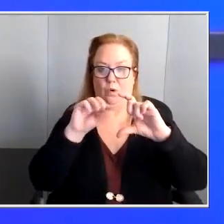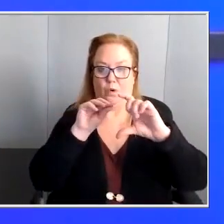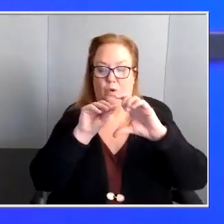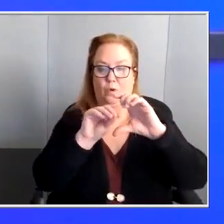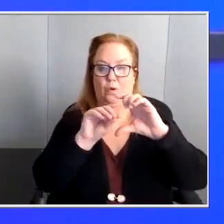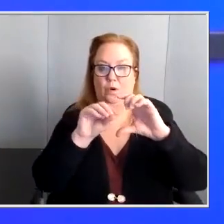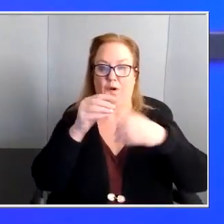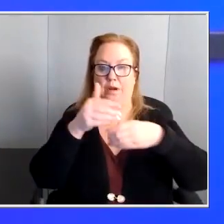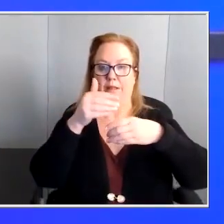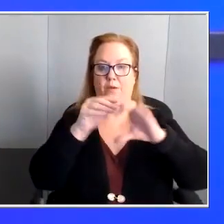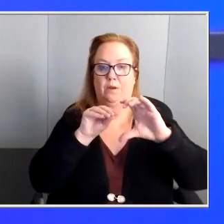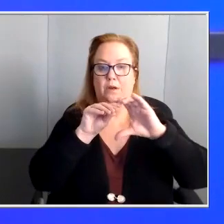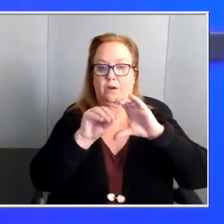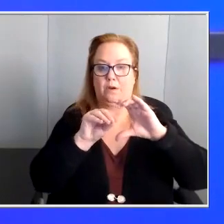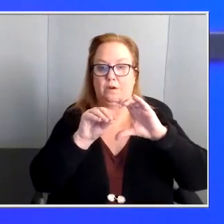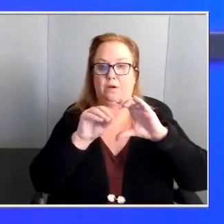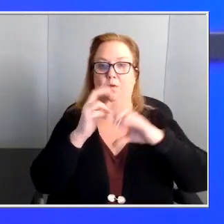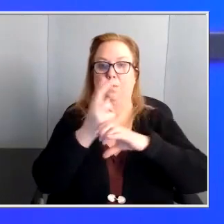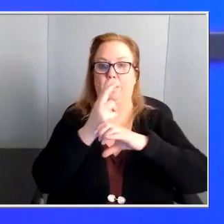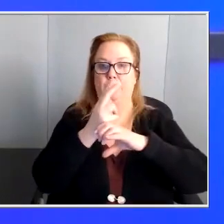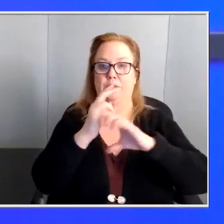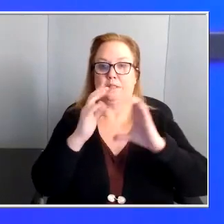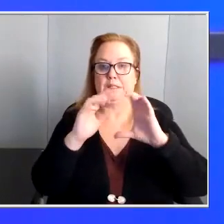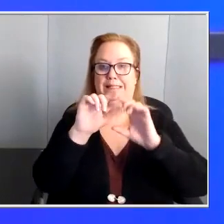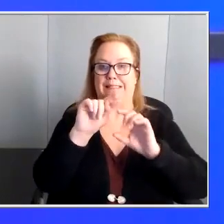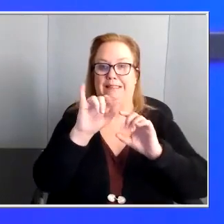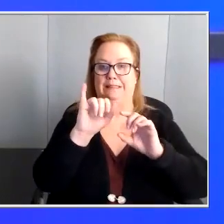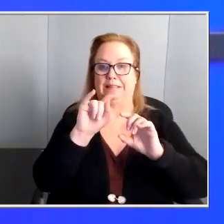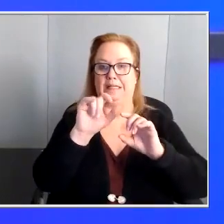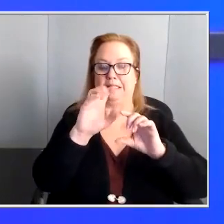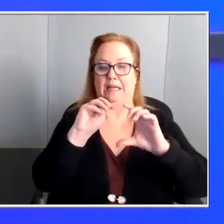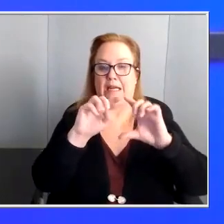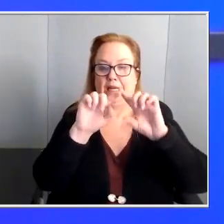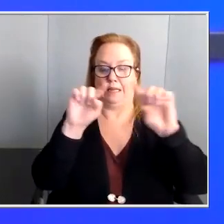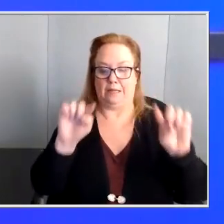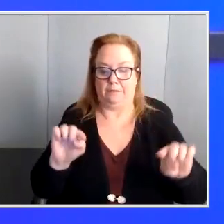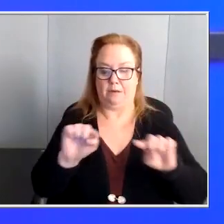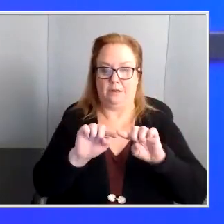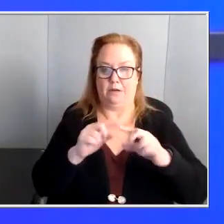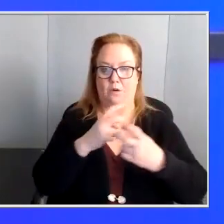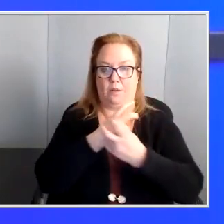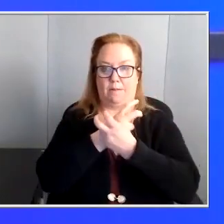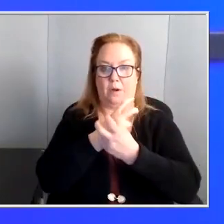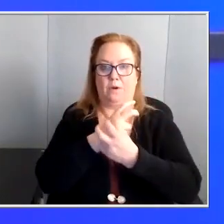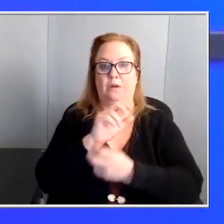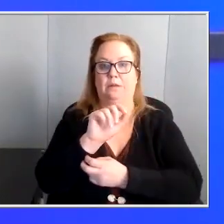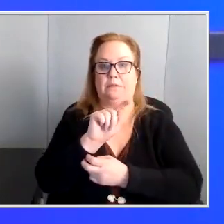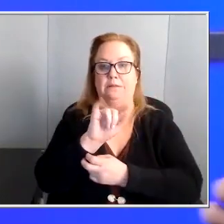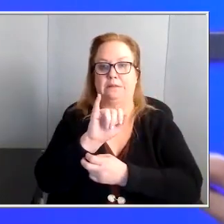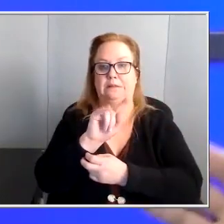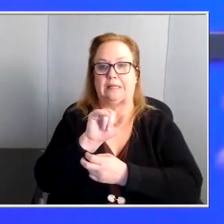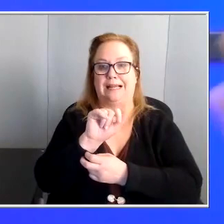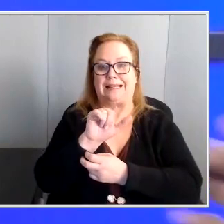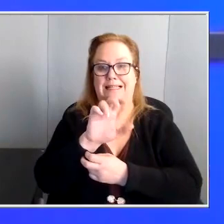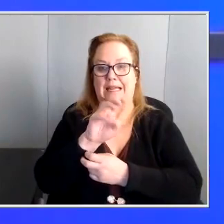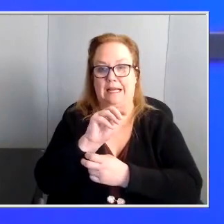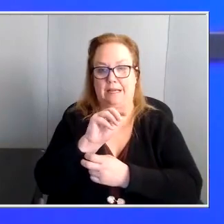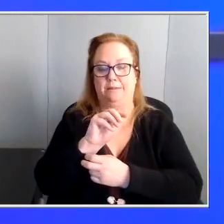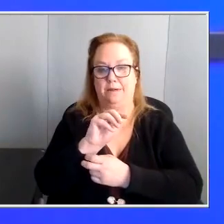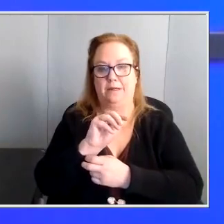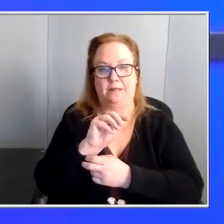of the surgery, we use some small titanium strips and screws to hold the bone in place. So titanium is a very well